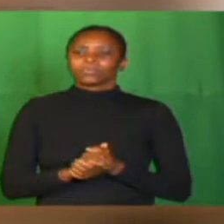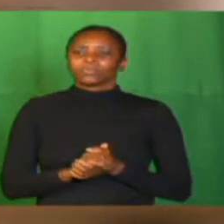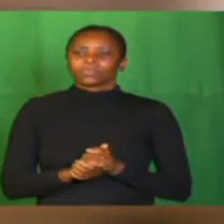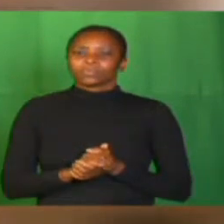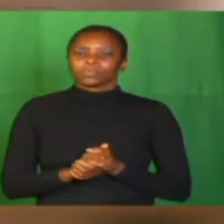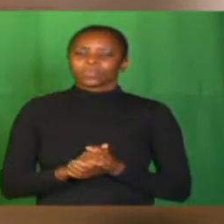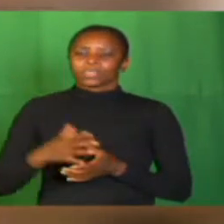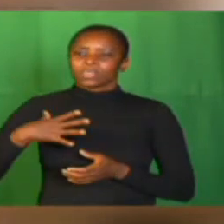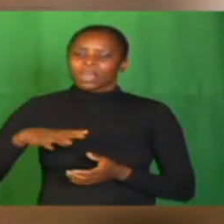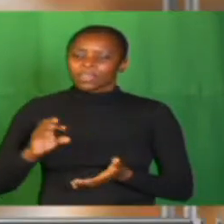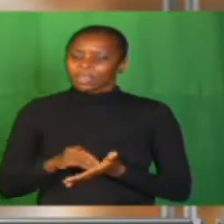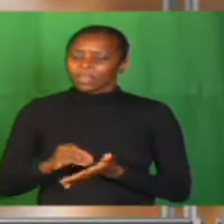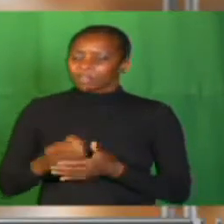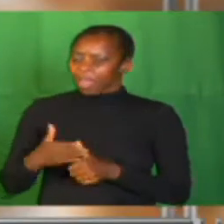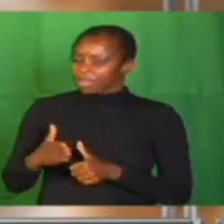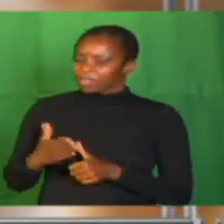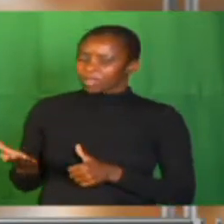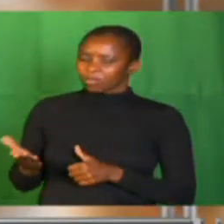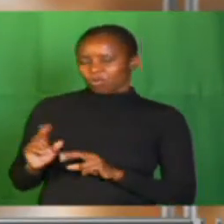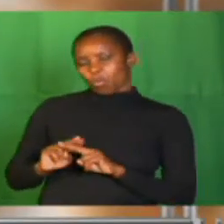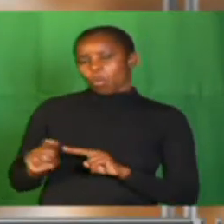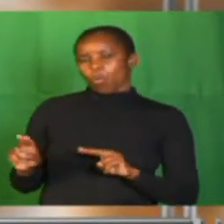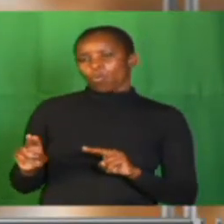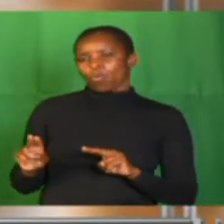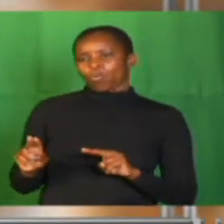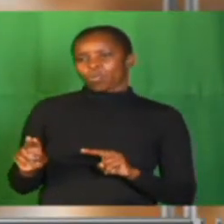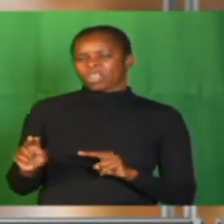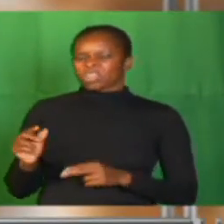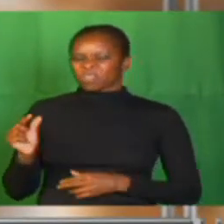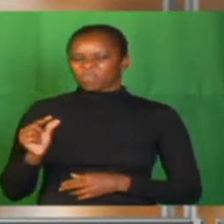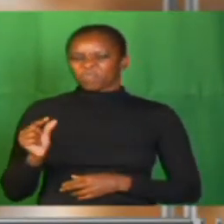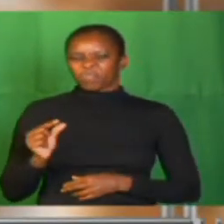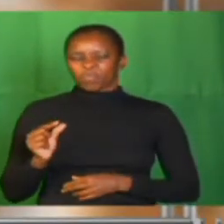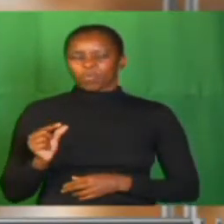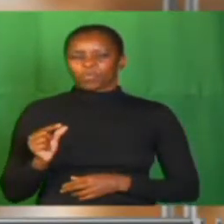216. Yes. Any other one? No, a few just have